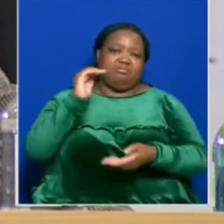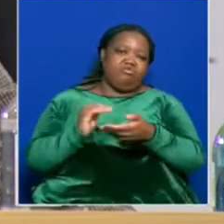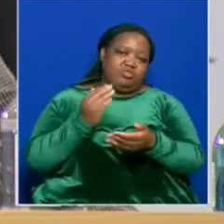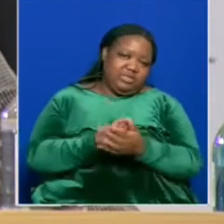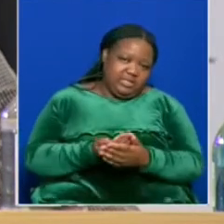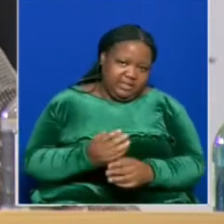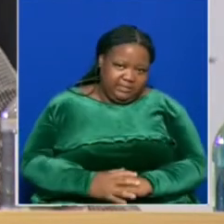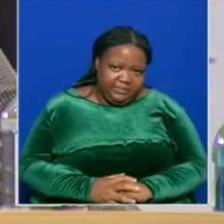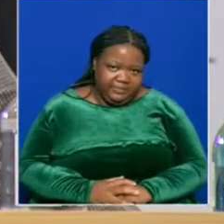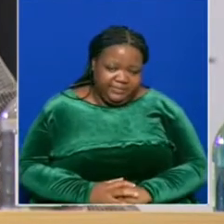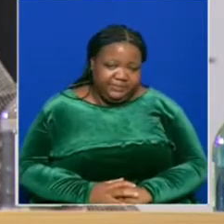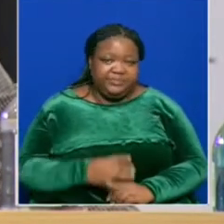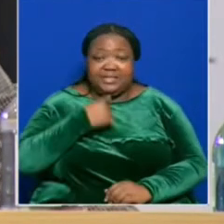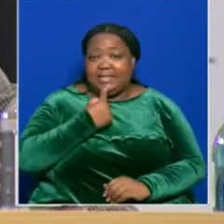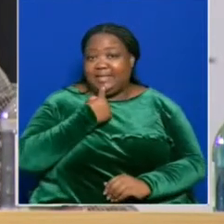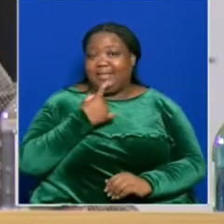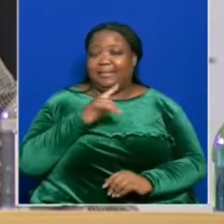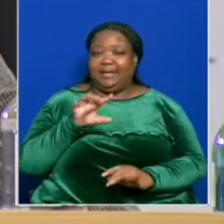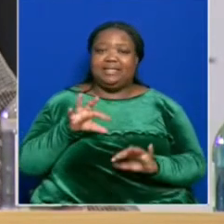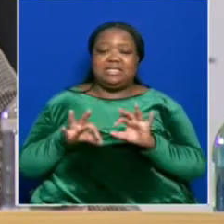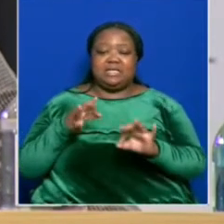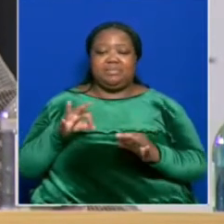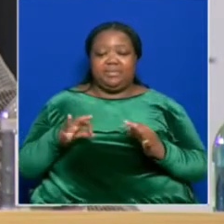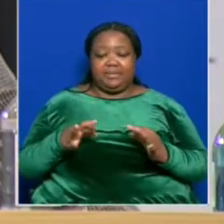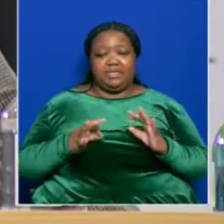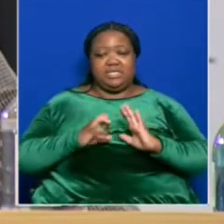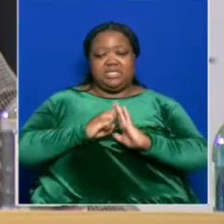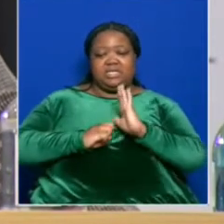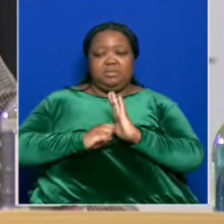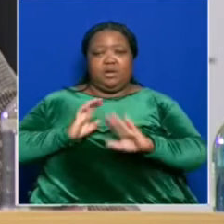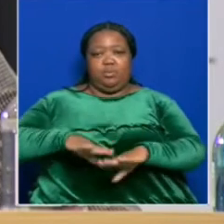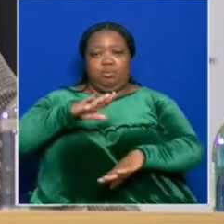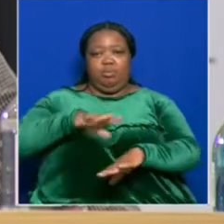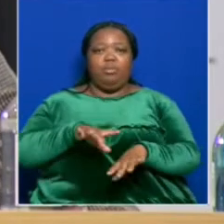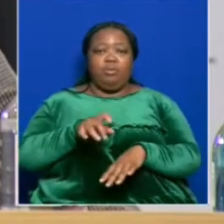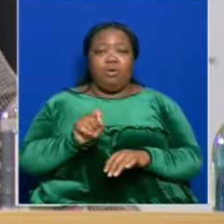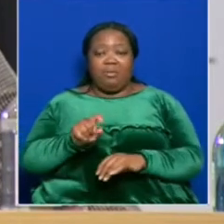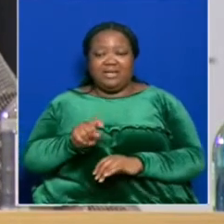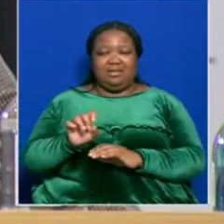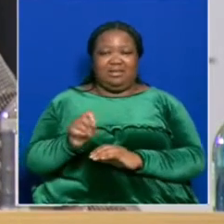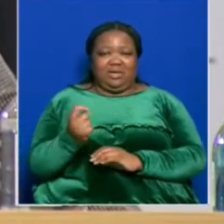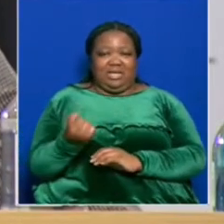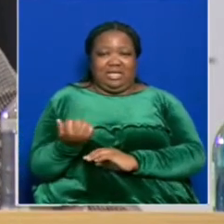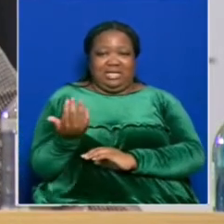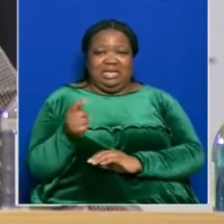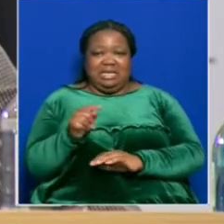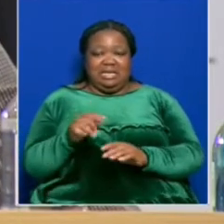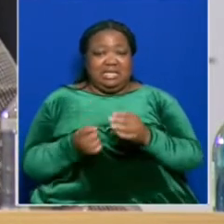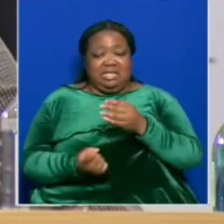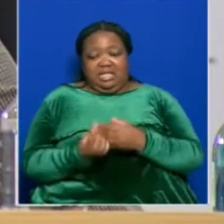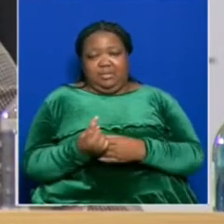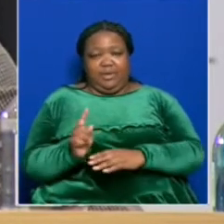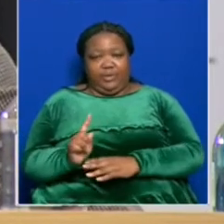But Chair, I think I will break down further within my statement on that particular tender and what actually transpired in each of the events where the